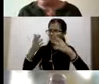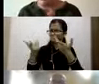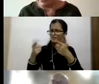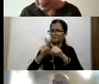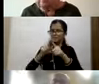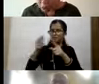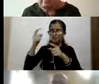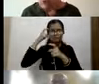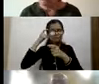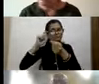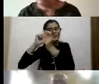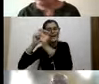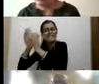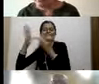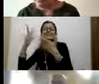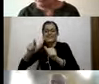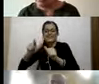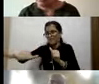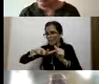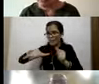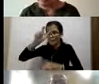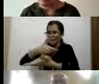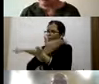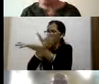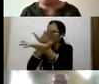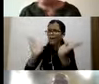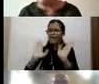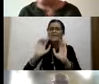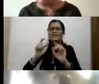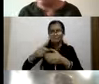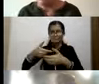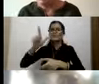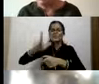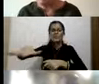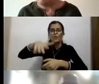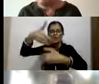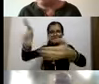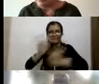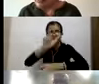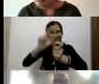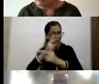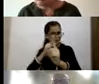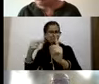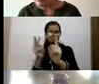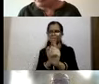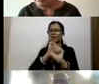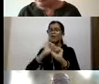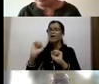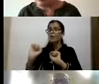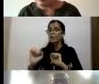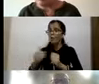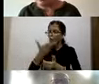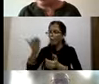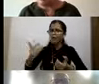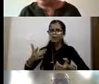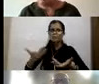his mindset. And I think also for the locals, know, this is very important from the local community point of view. So they're also appreciating it,